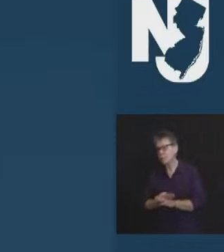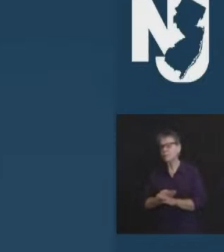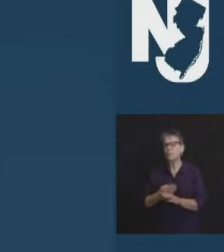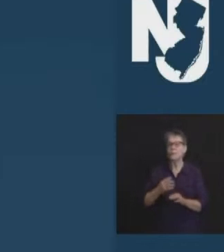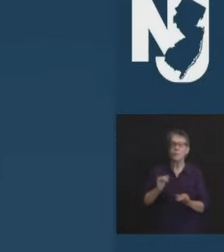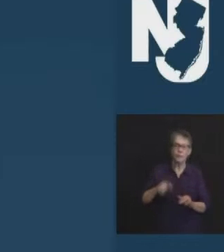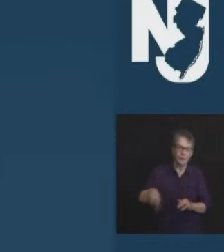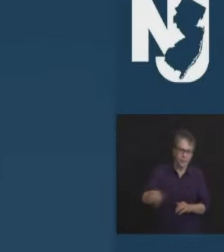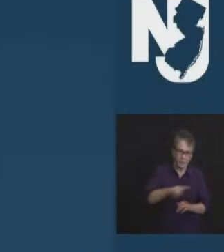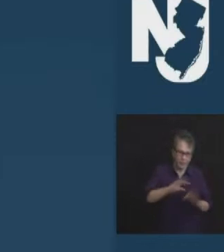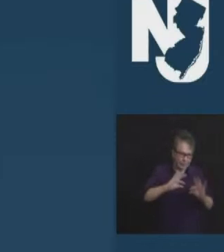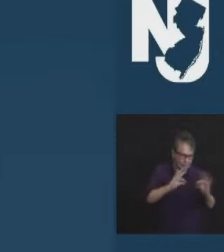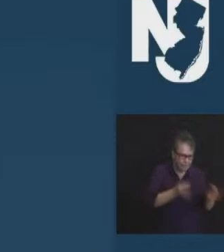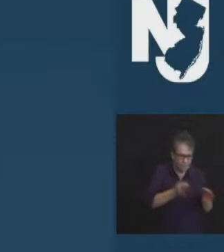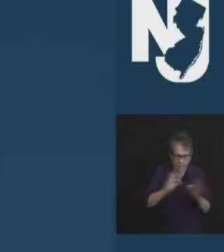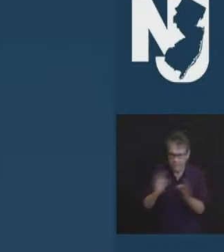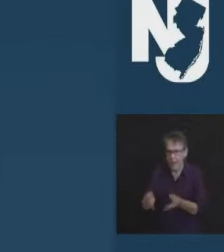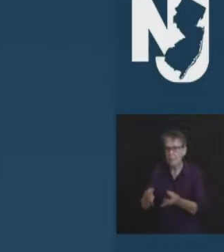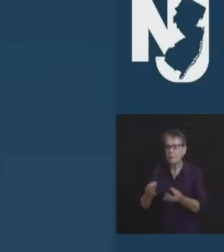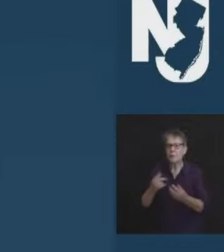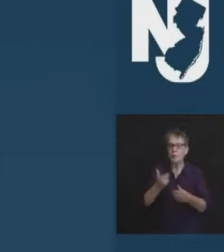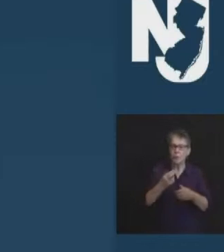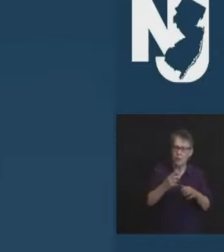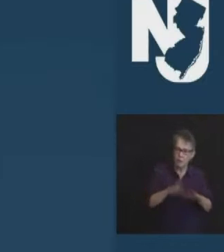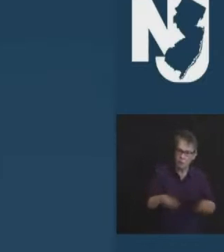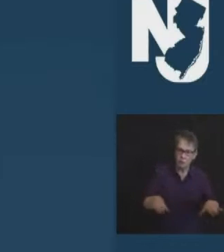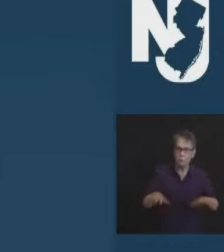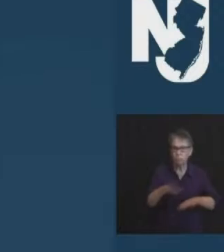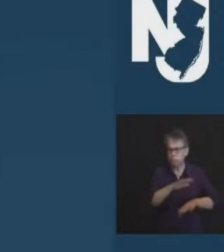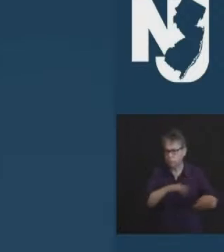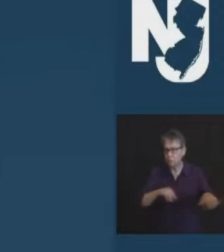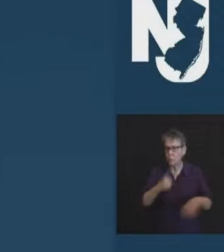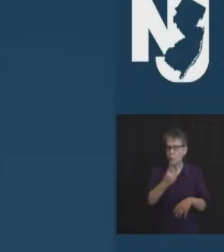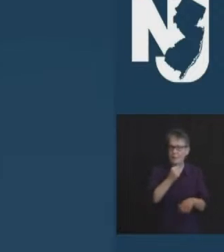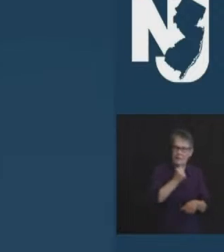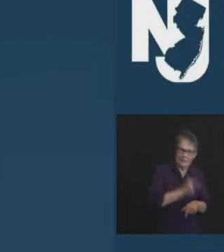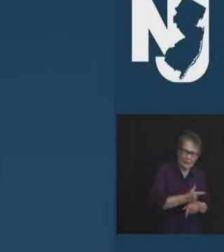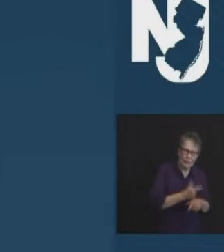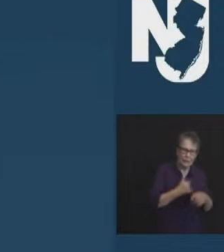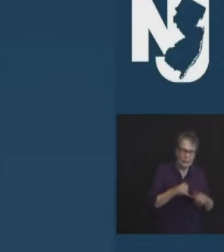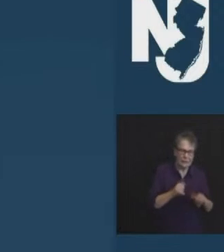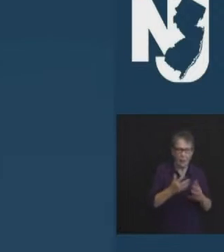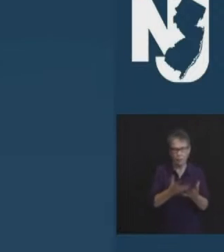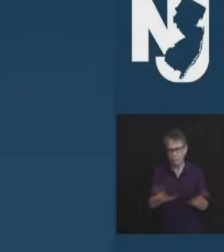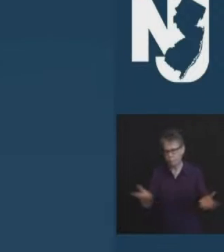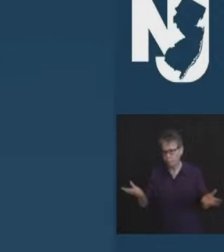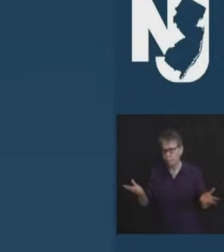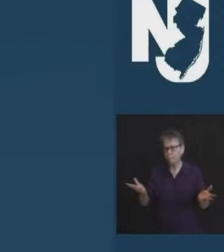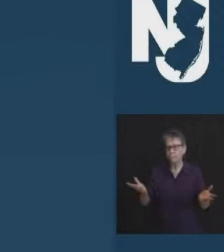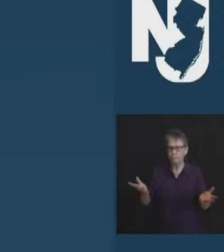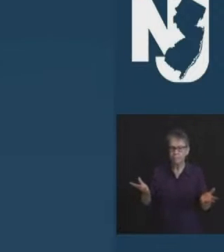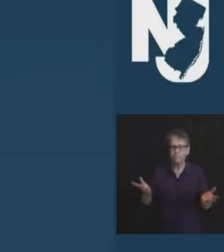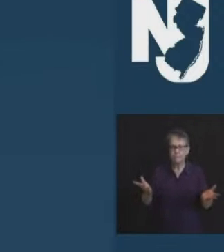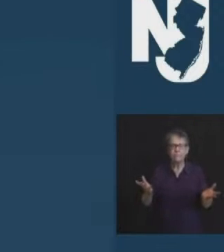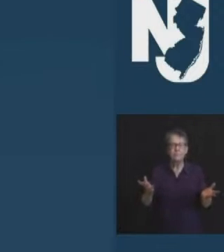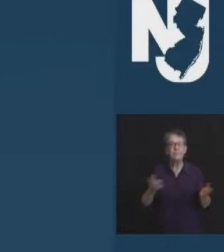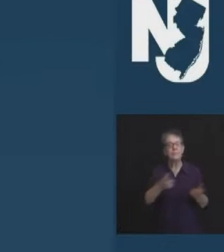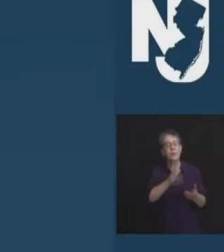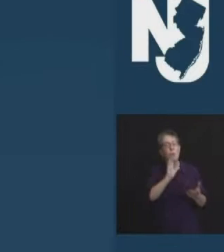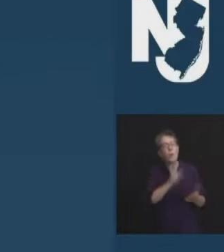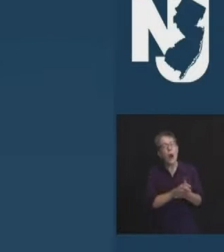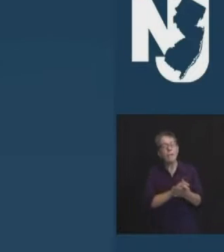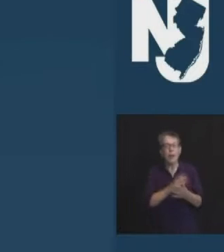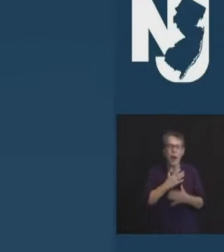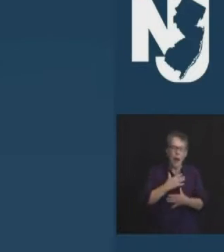and he's also survived by his sister, Catherine. I had the honor of speaking with his wife, Sandra, and son, Michael, last week. What a guy.